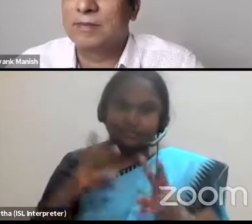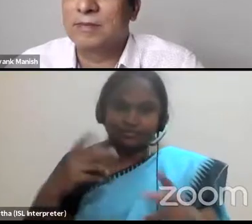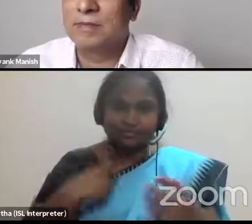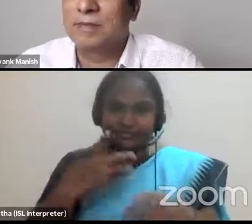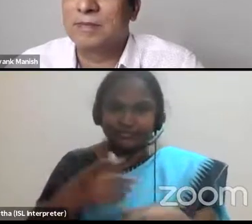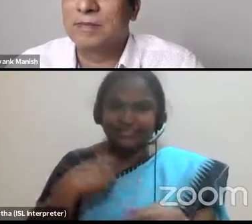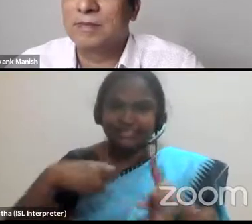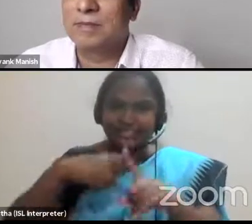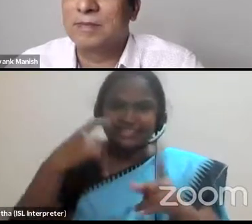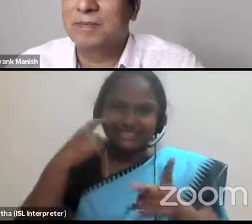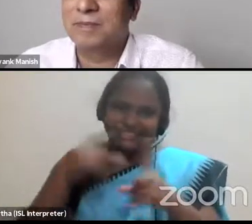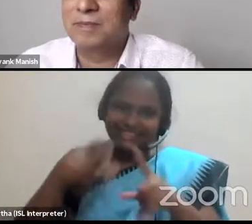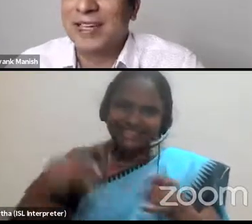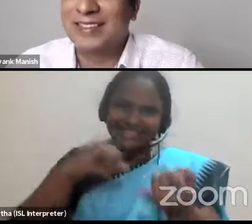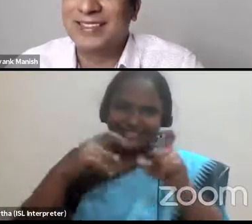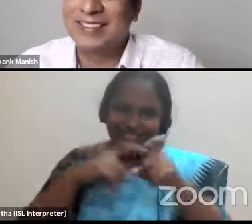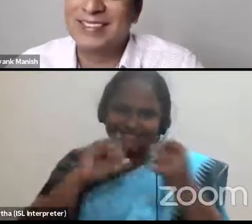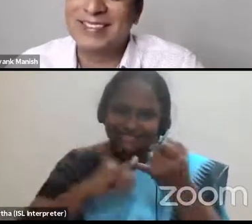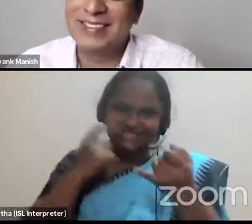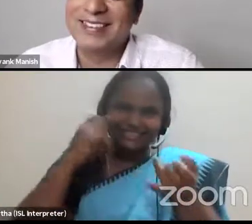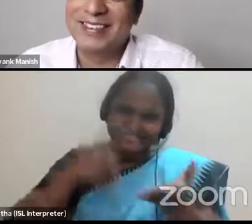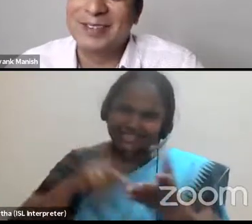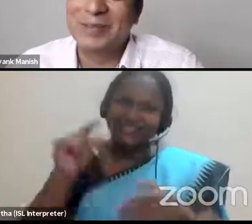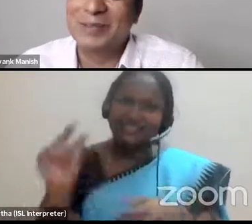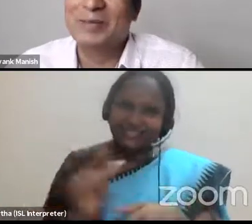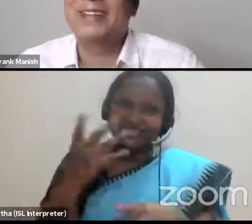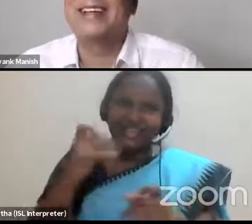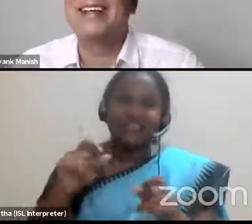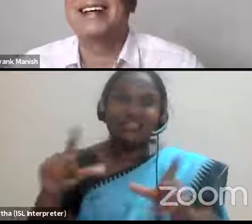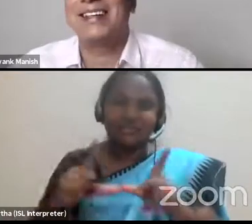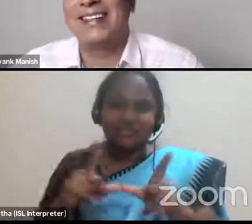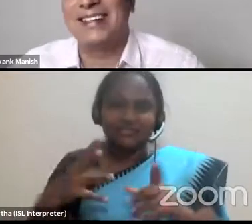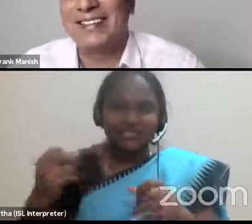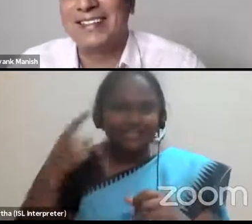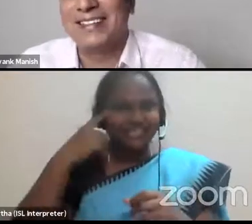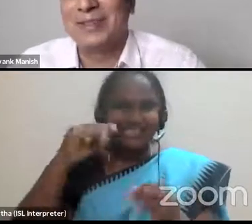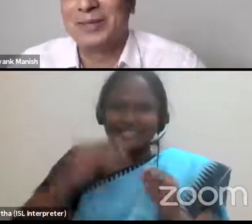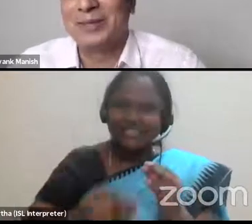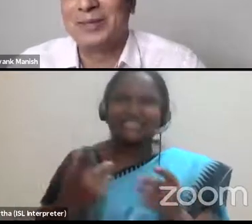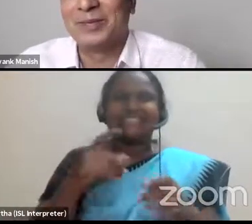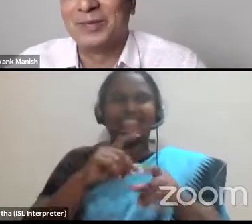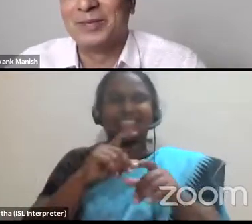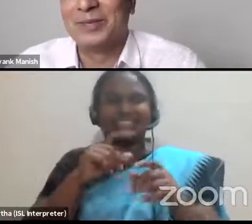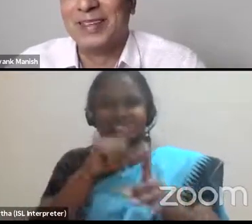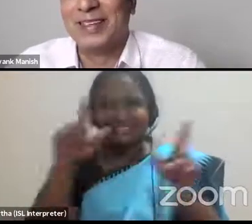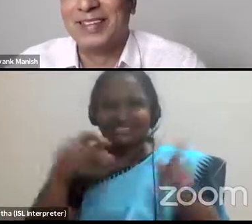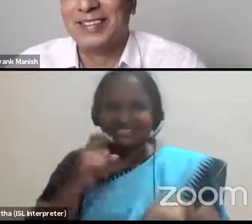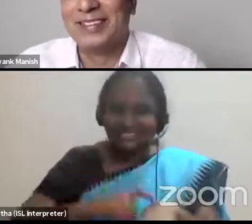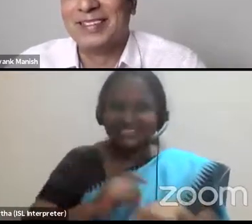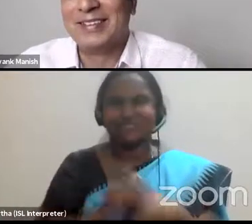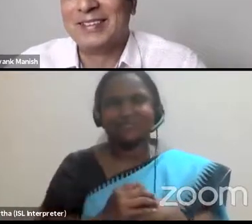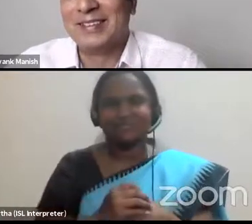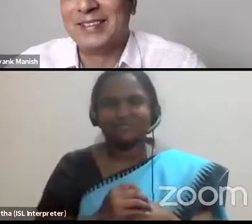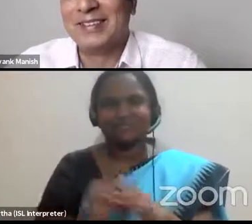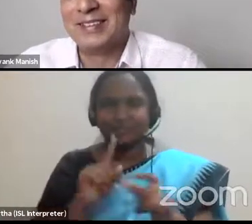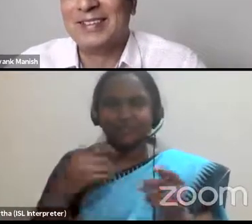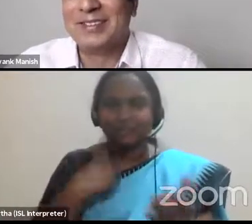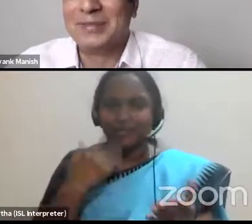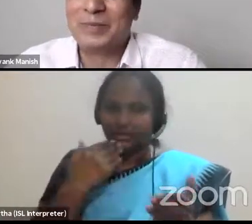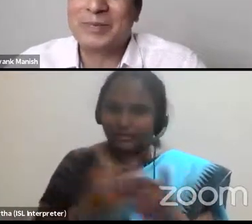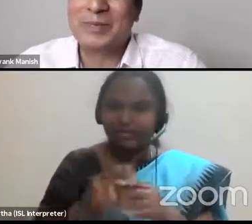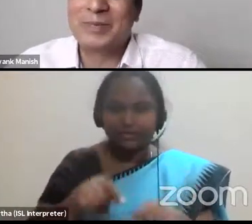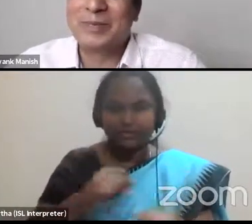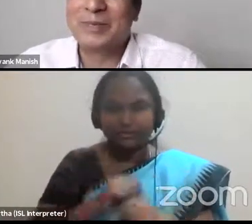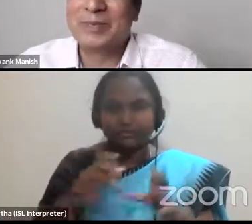my kids aren't on this session, because they'd use that as evidence that they don't need less screen time. But, thank you. That was